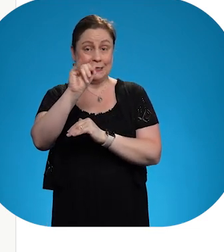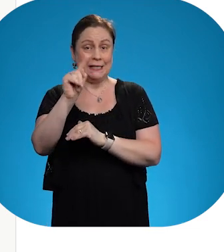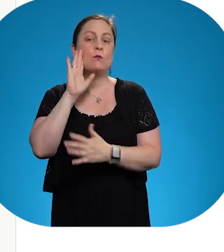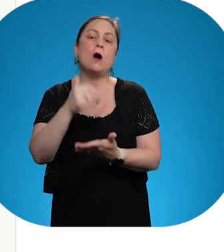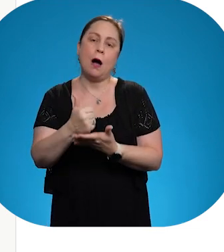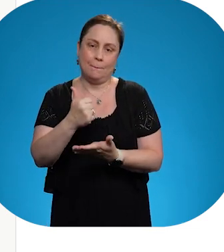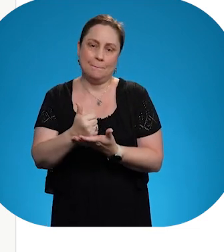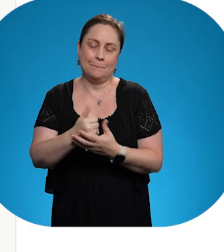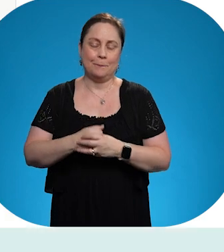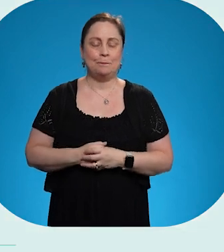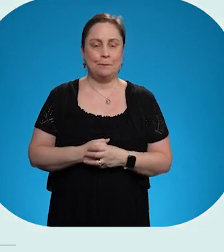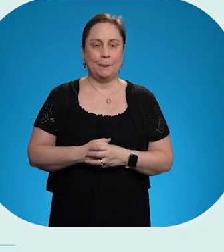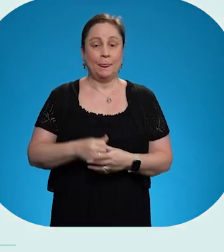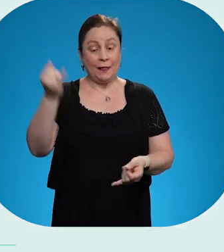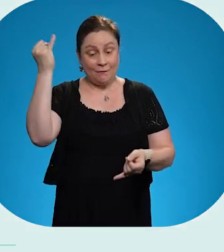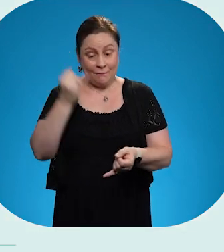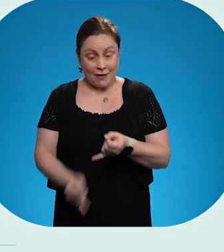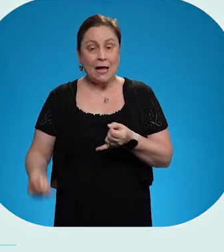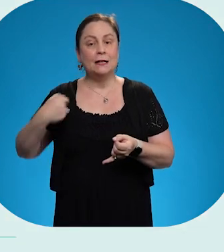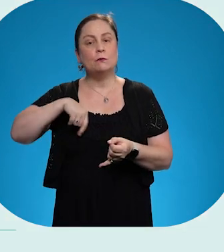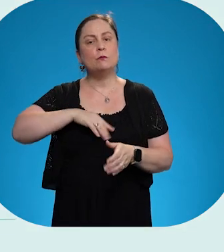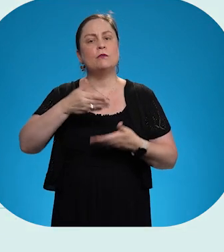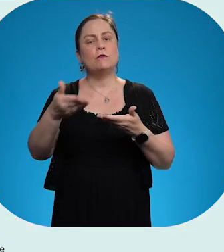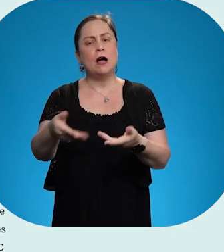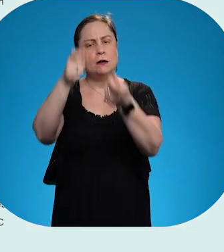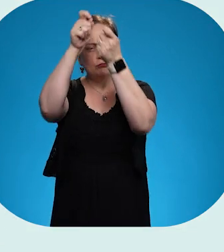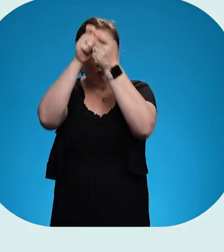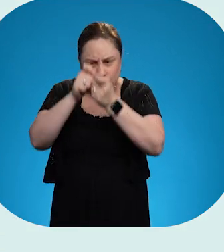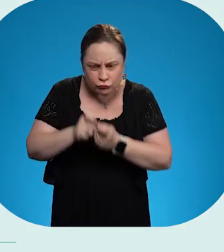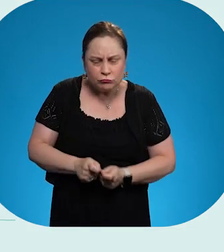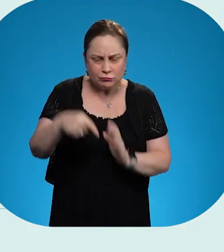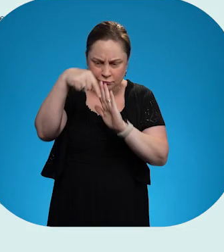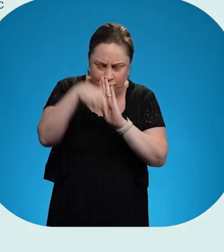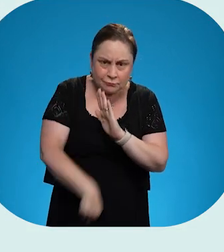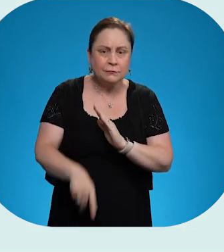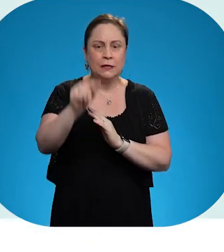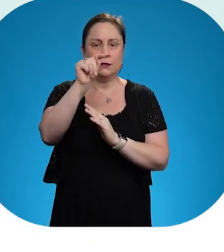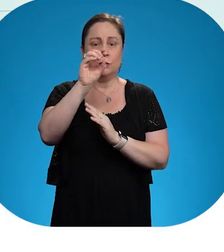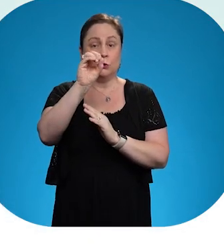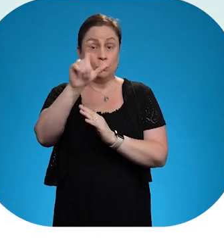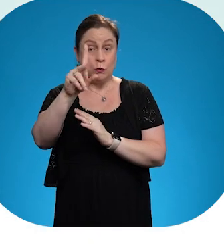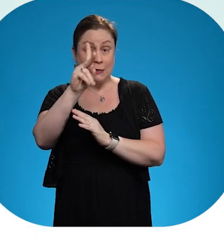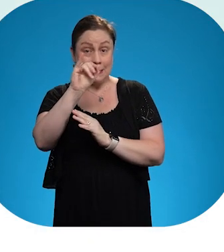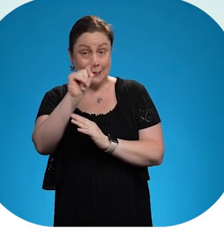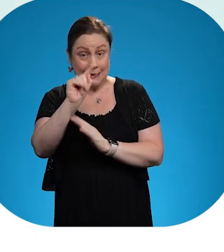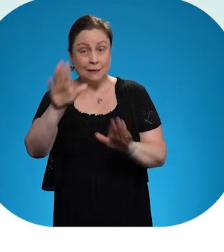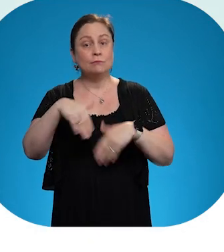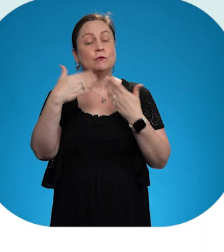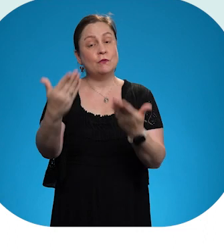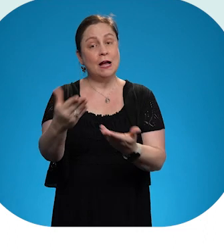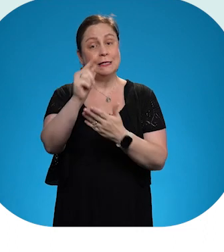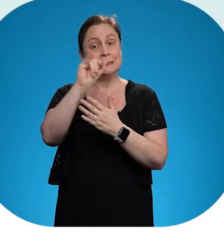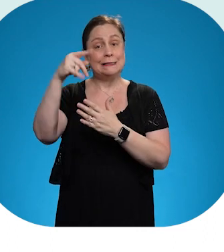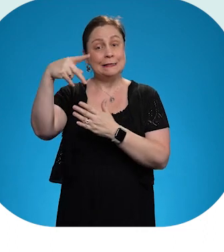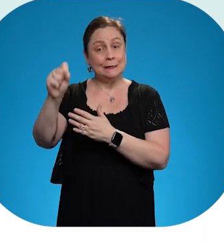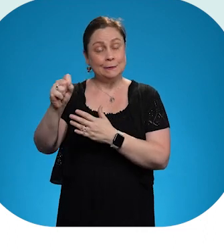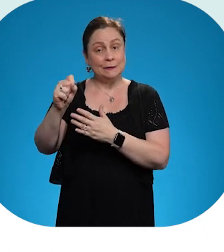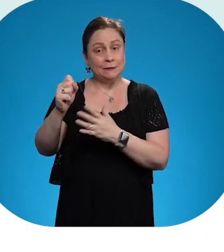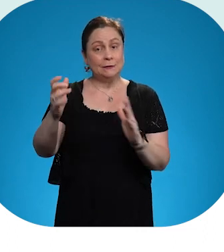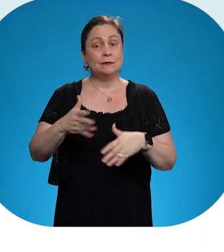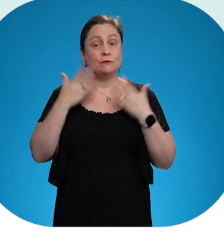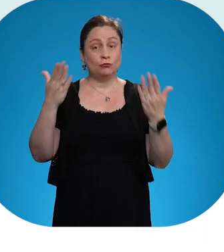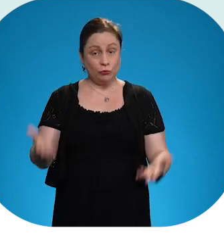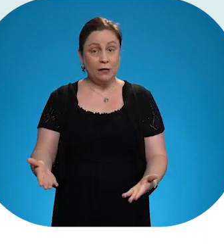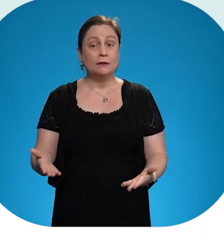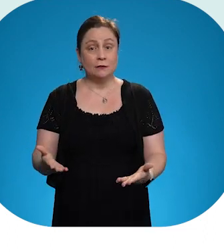helpful to you in these efforts. And finally, we've provided a very detailed and thorough toolkit that includes tips and suggestions